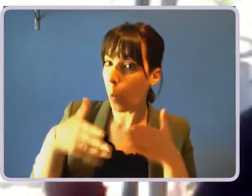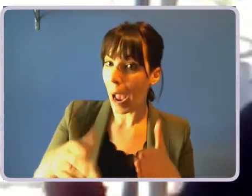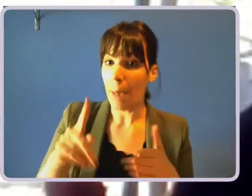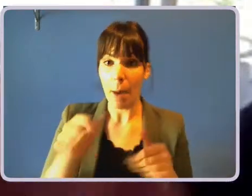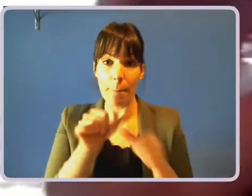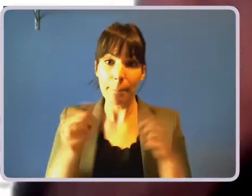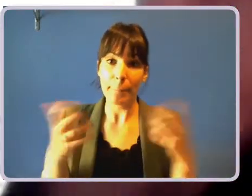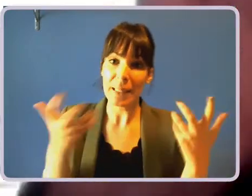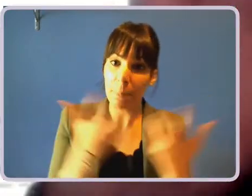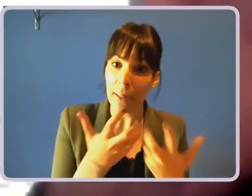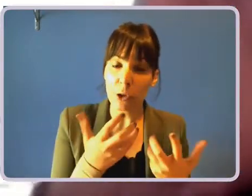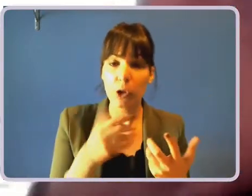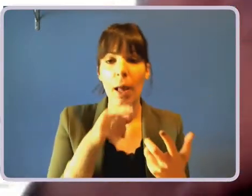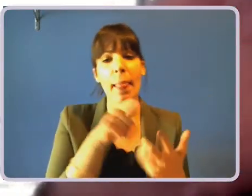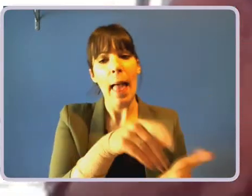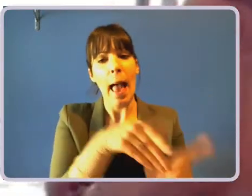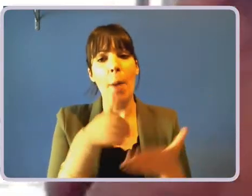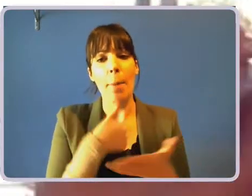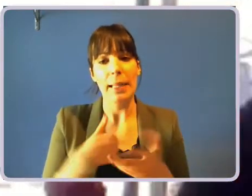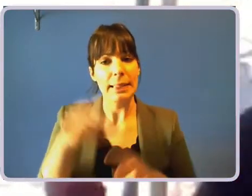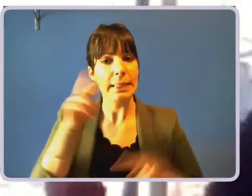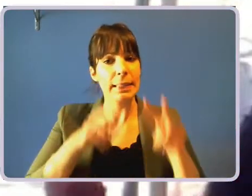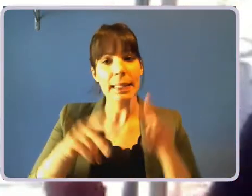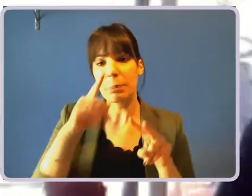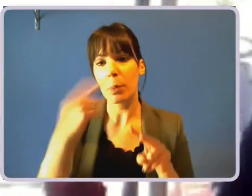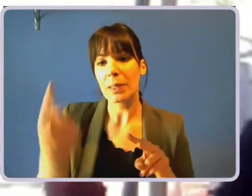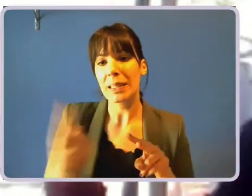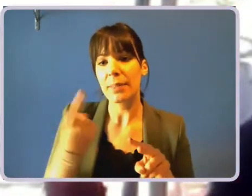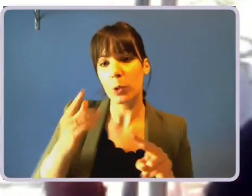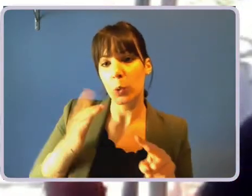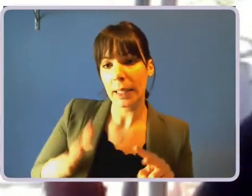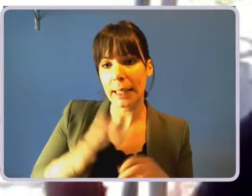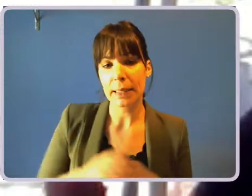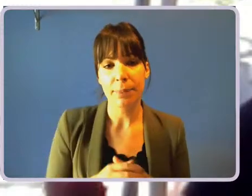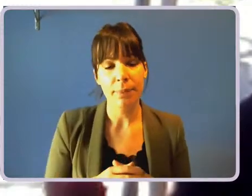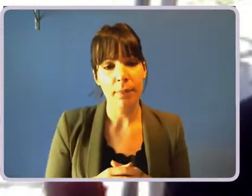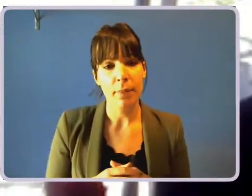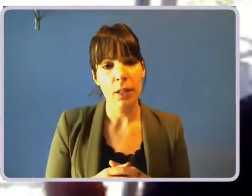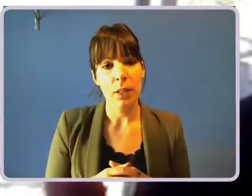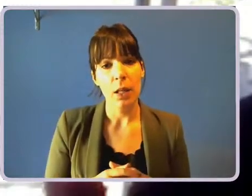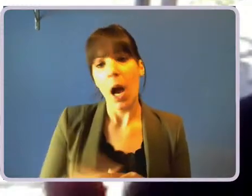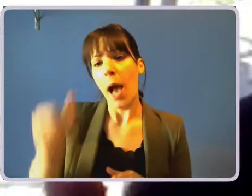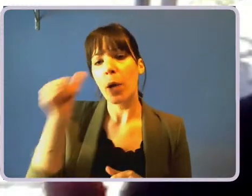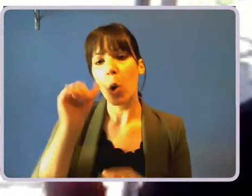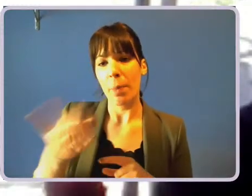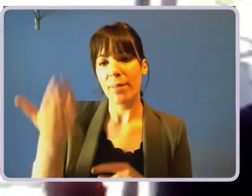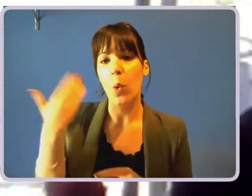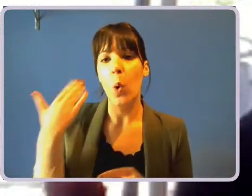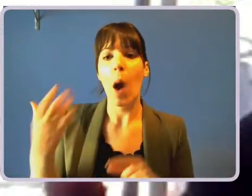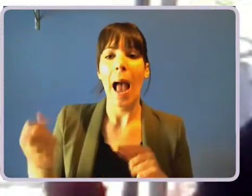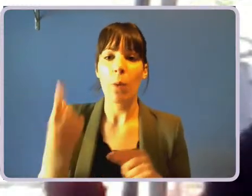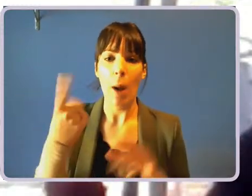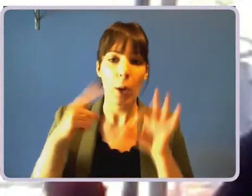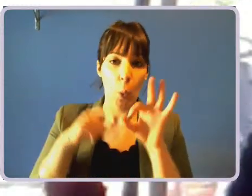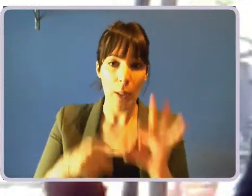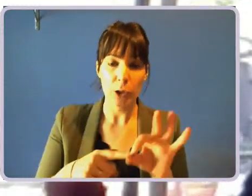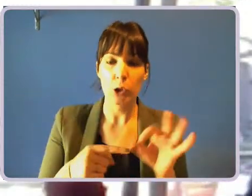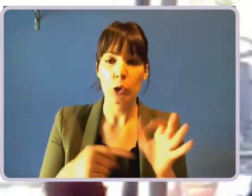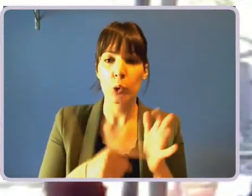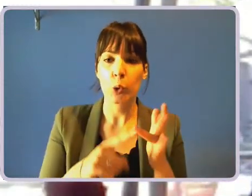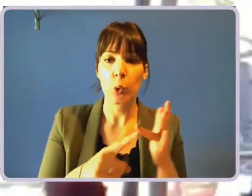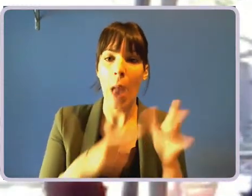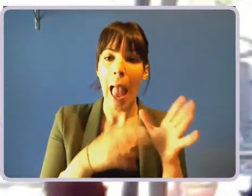I remember Anne, there was a question to Anne Kavanagh right at the beginning of this forum about what work was done